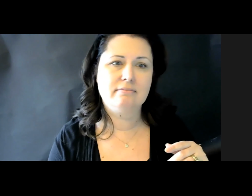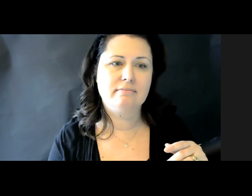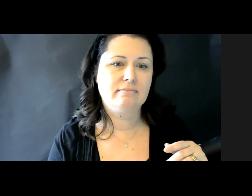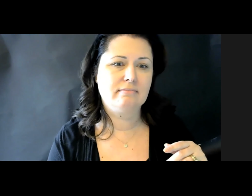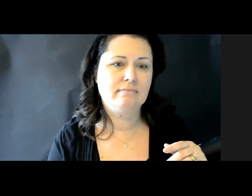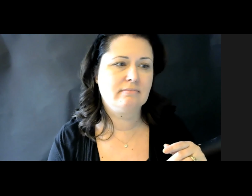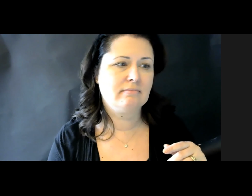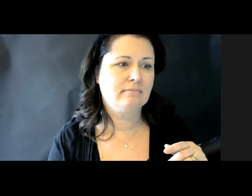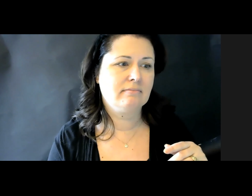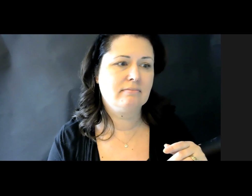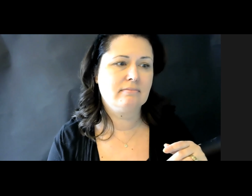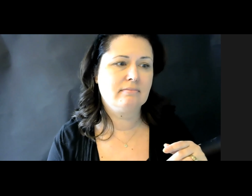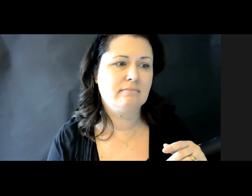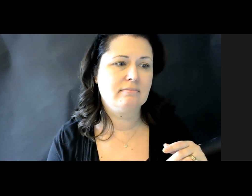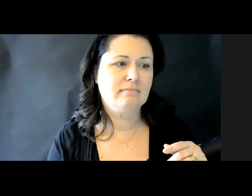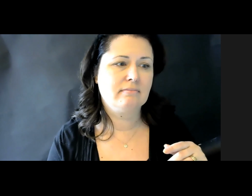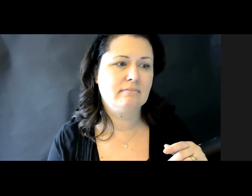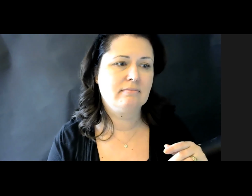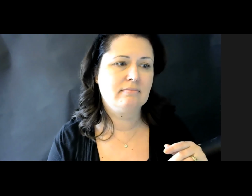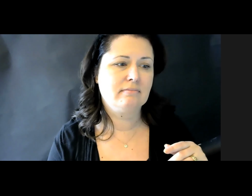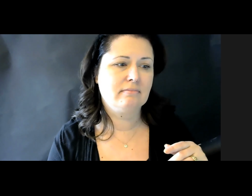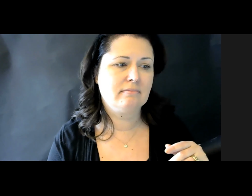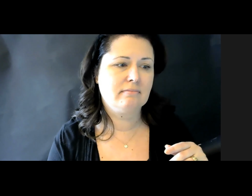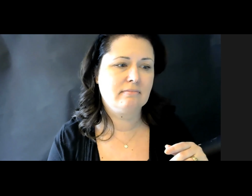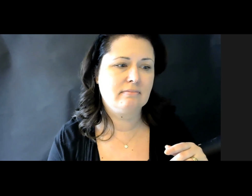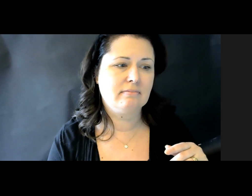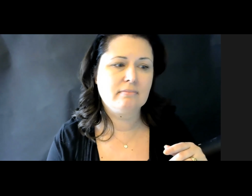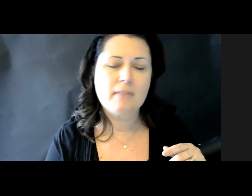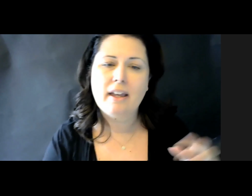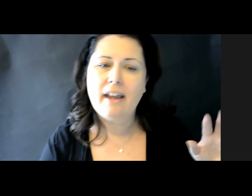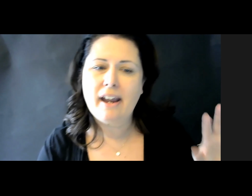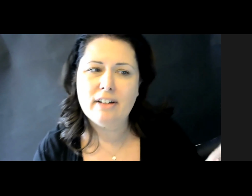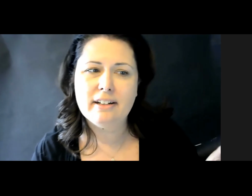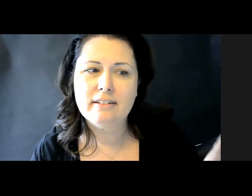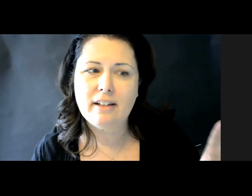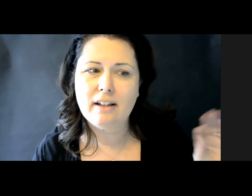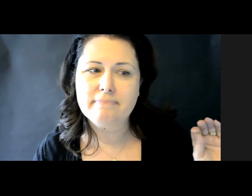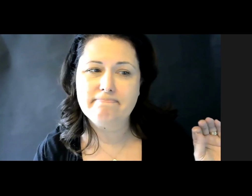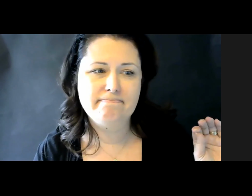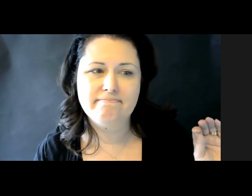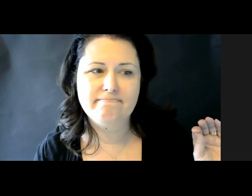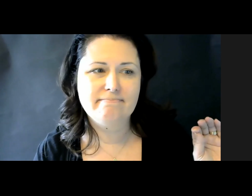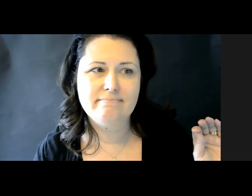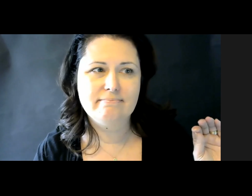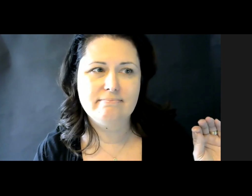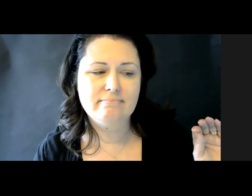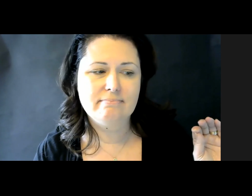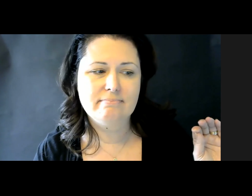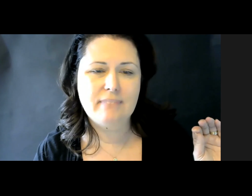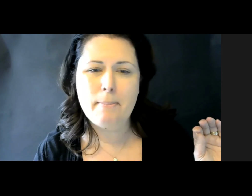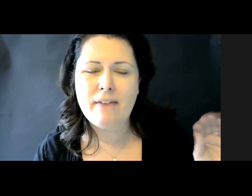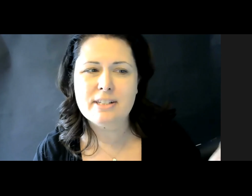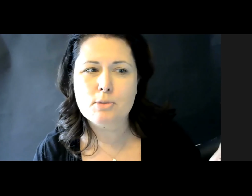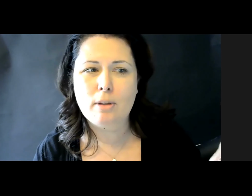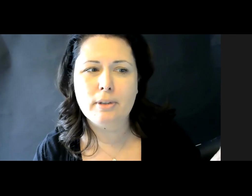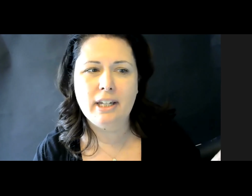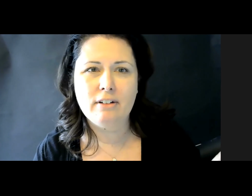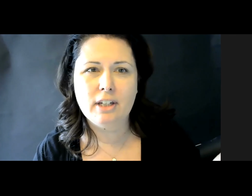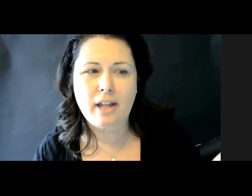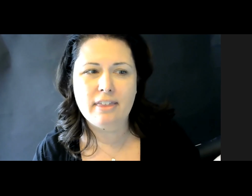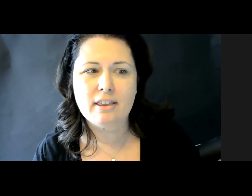building here. We offer one-on-one peer support services, community resource referral. Yes. I'm having some